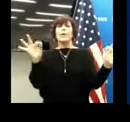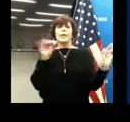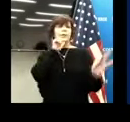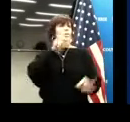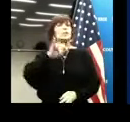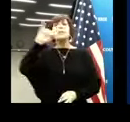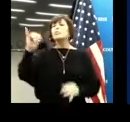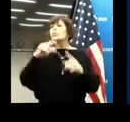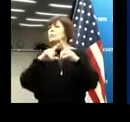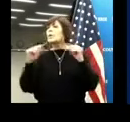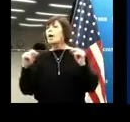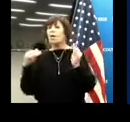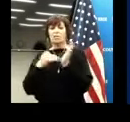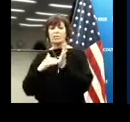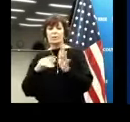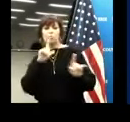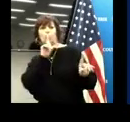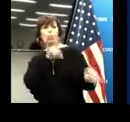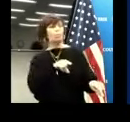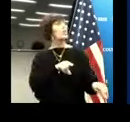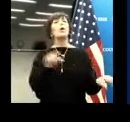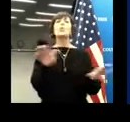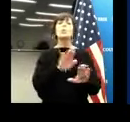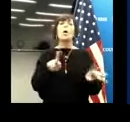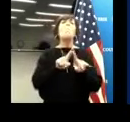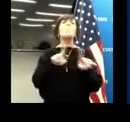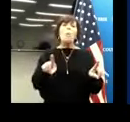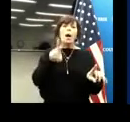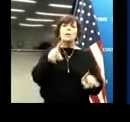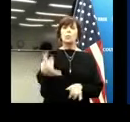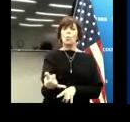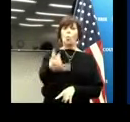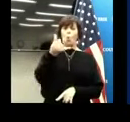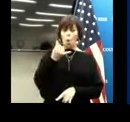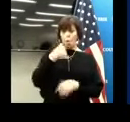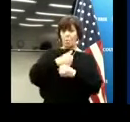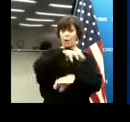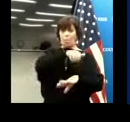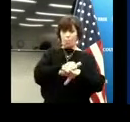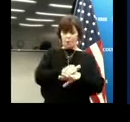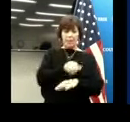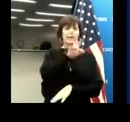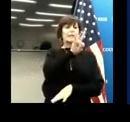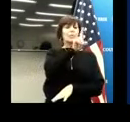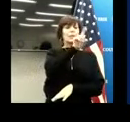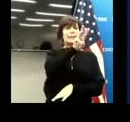need a doctor's prescription, but you do need to call us and set it up,